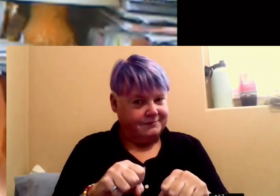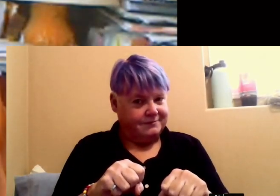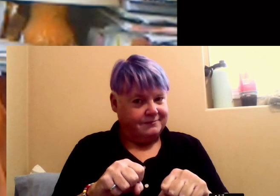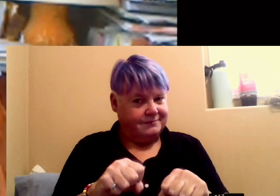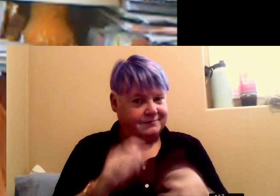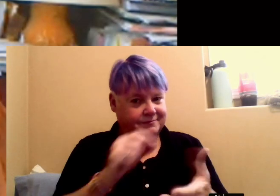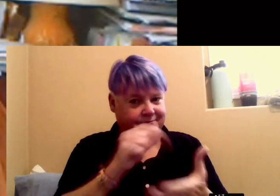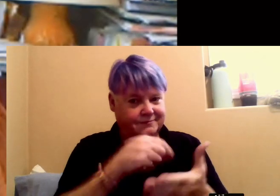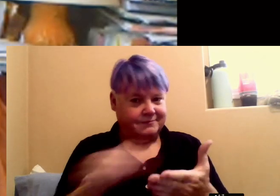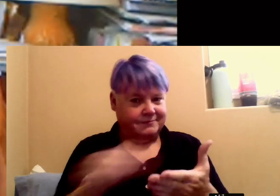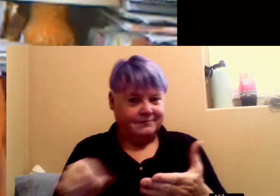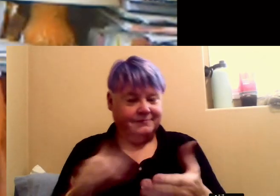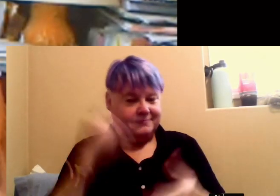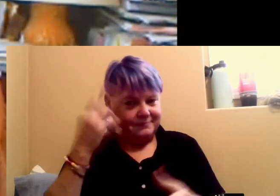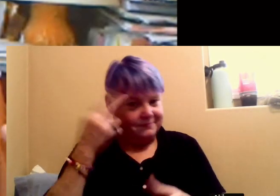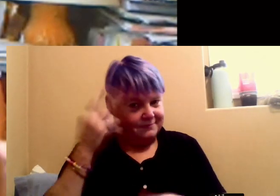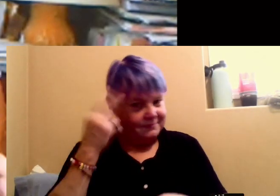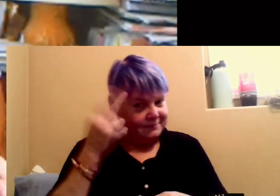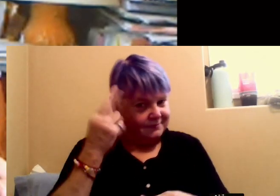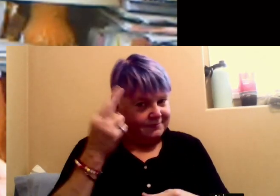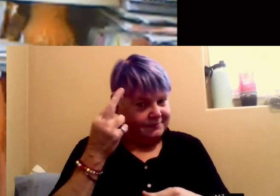writerly reasons, if you will. And